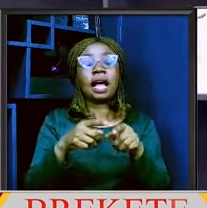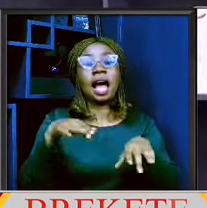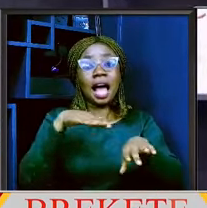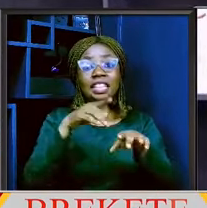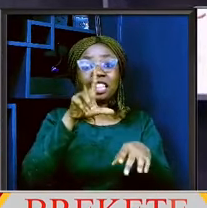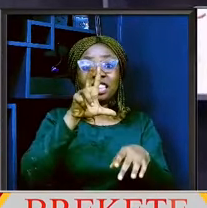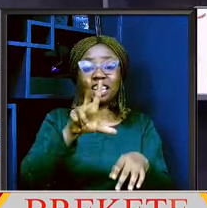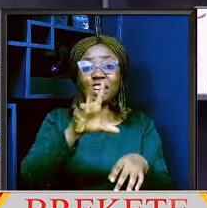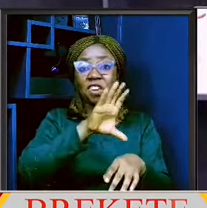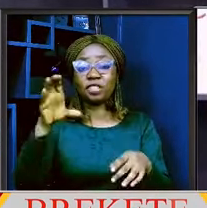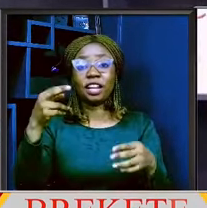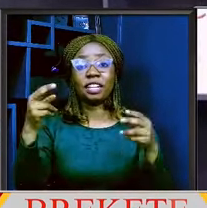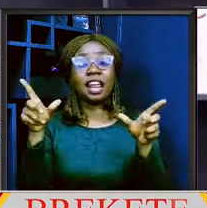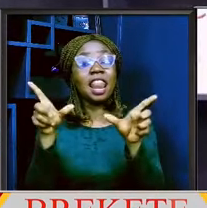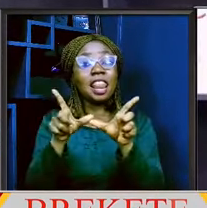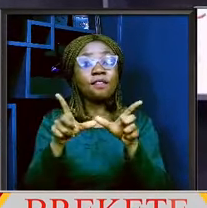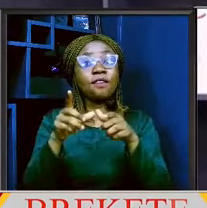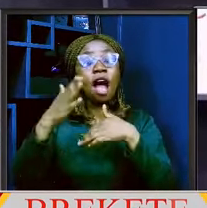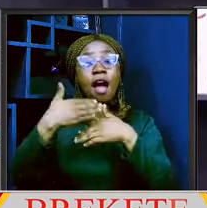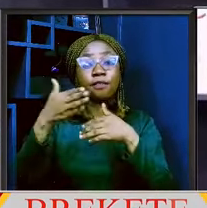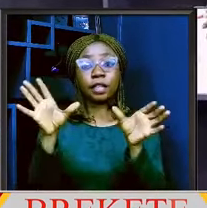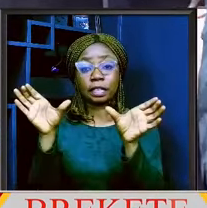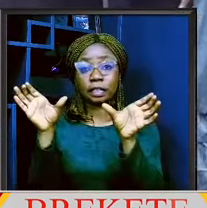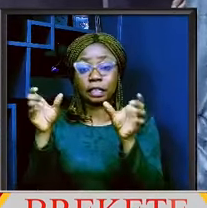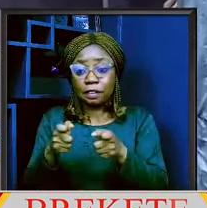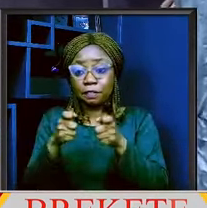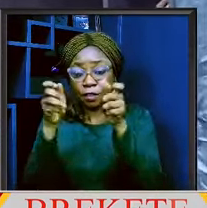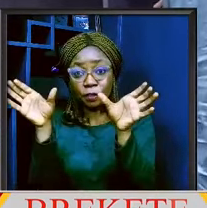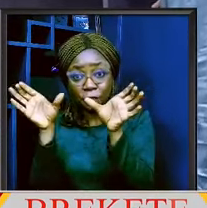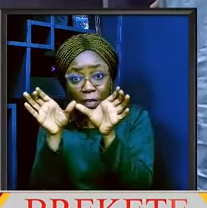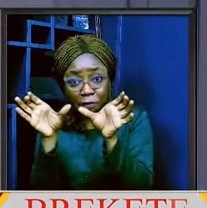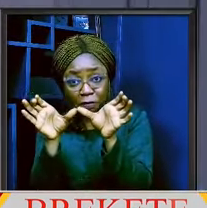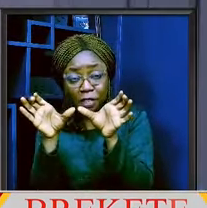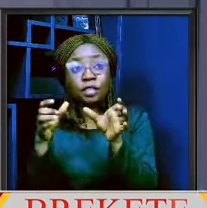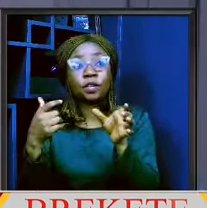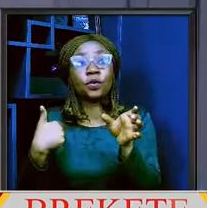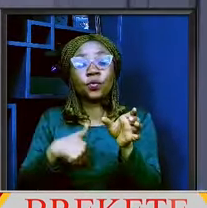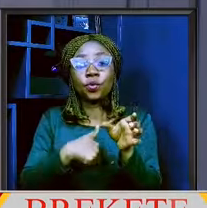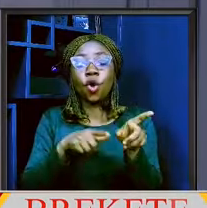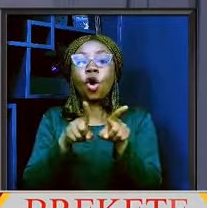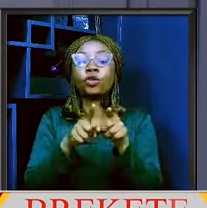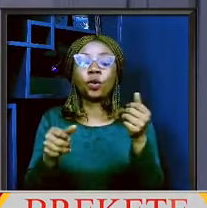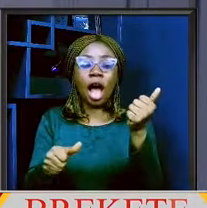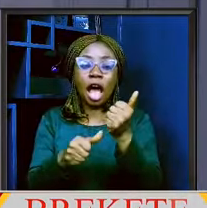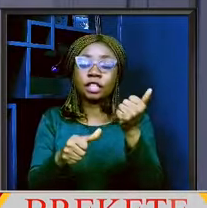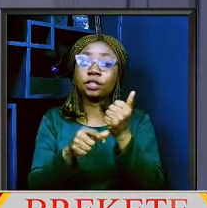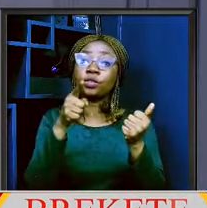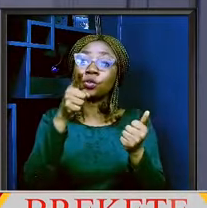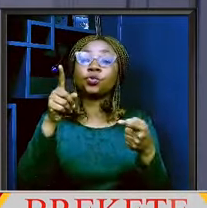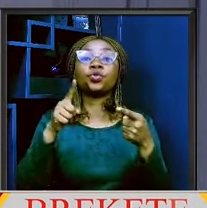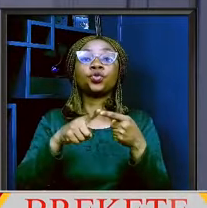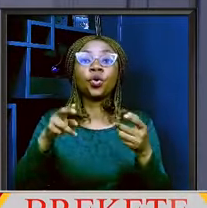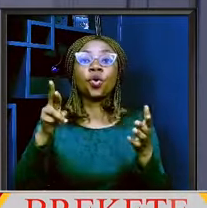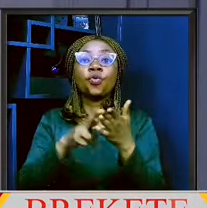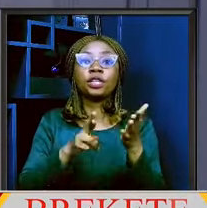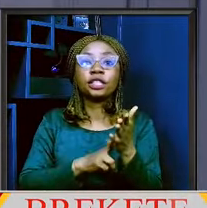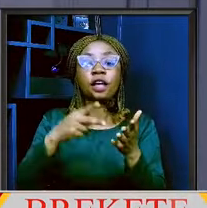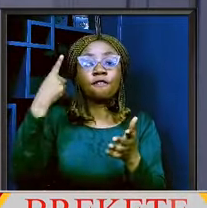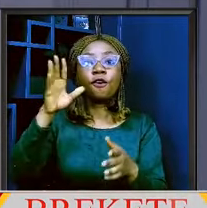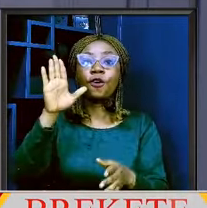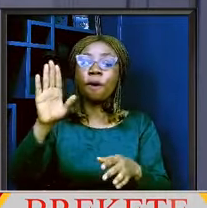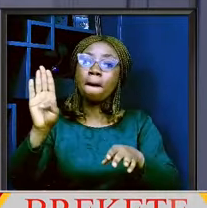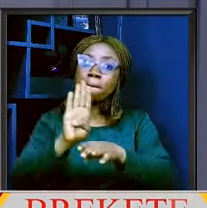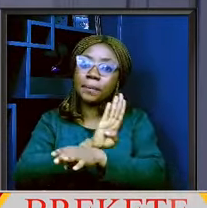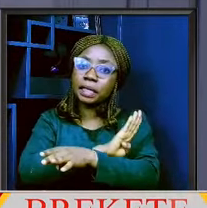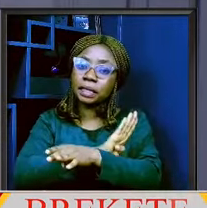level, we also, after certificating you, we also assist you to register for your